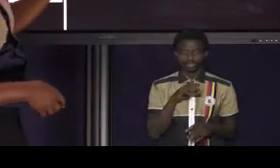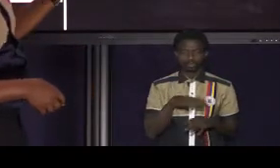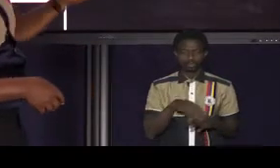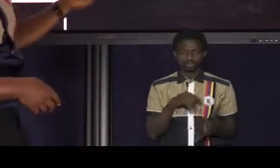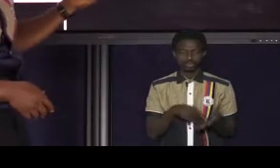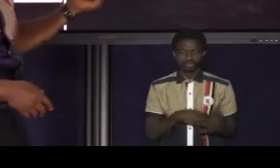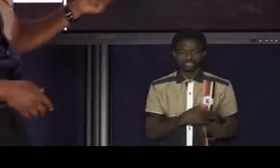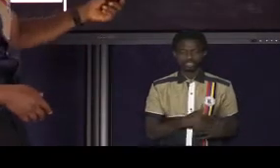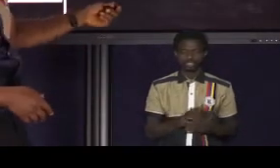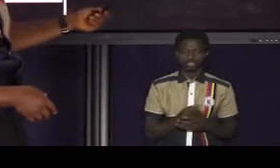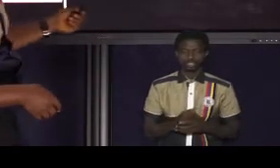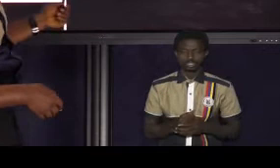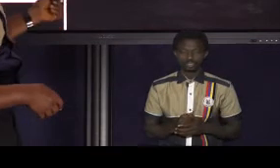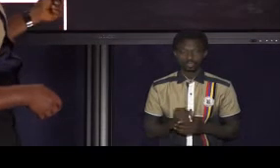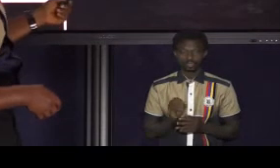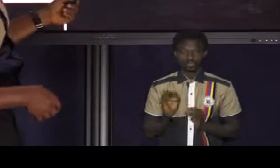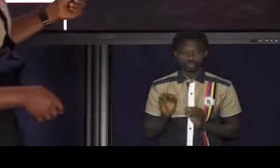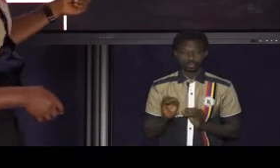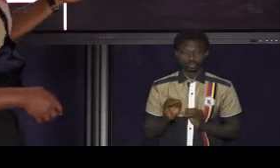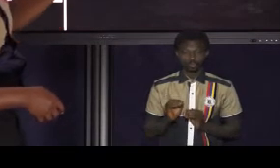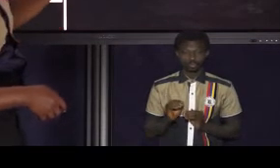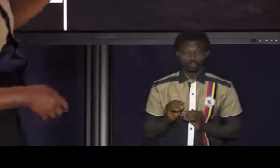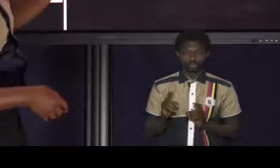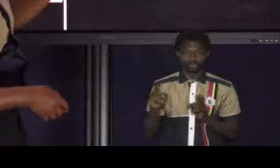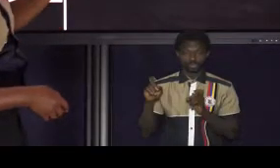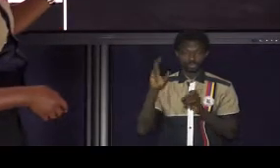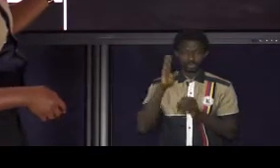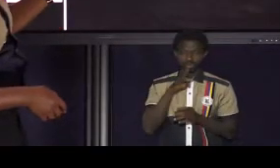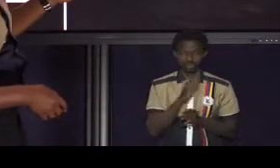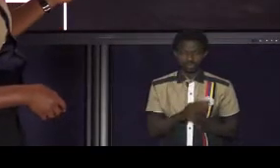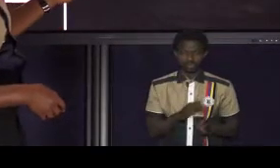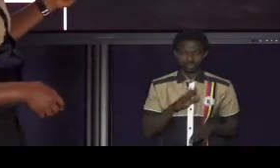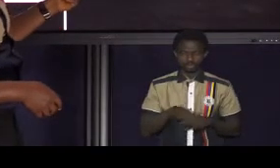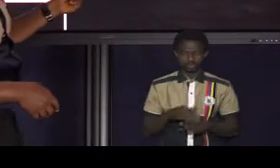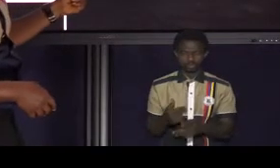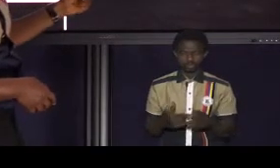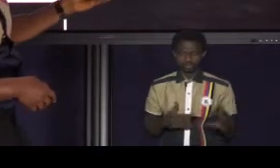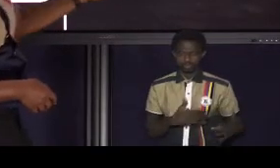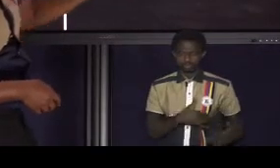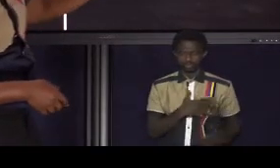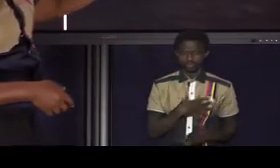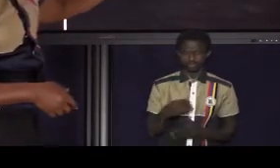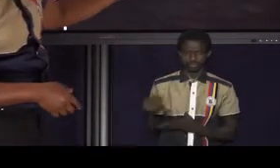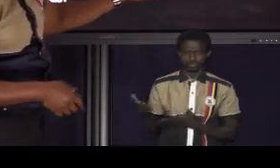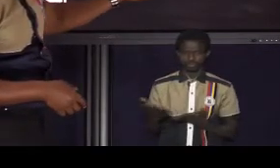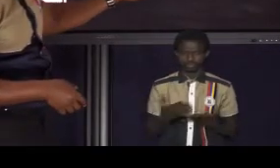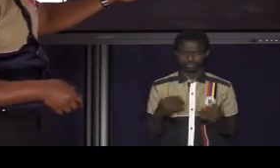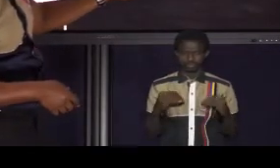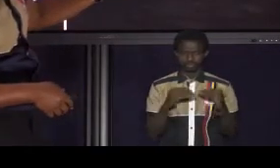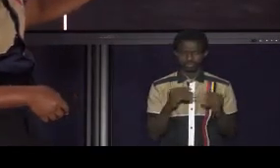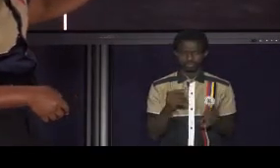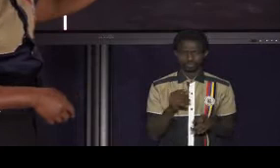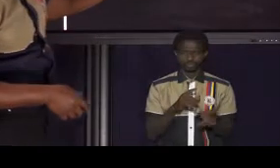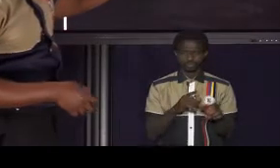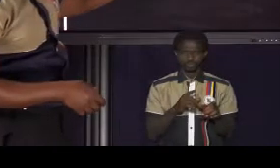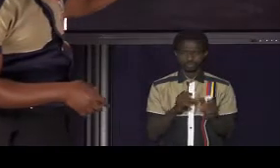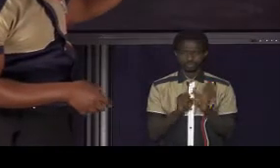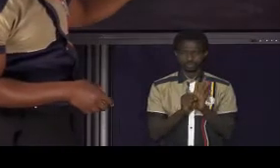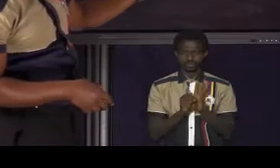So that is after identifying the terms. So x will be left on the left side. You bring down your equality